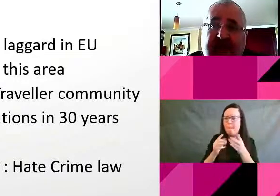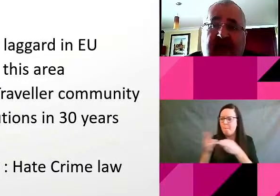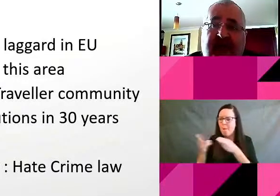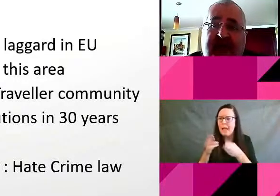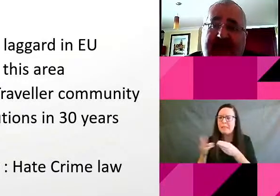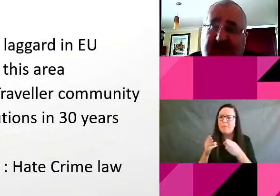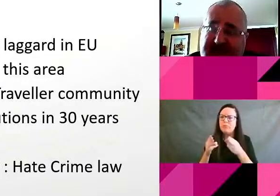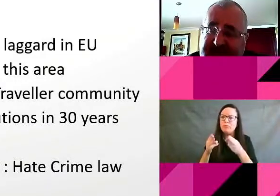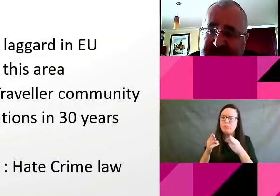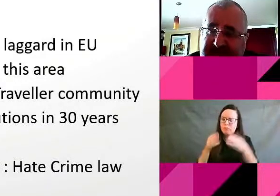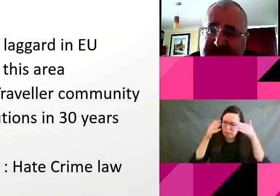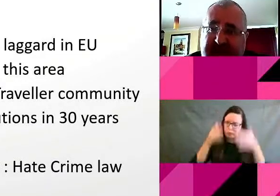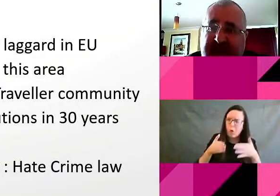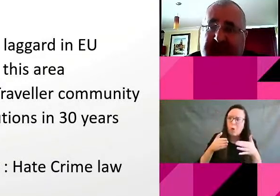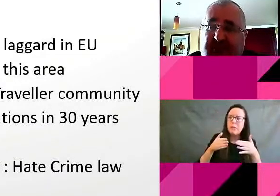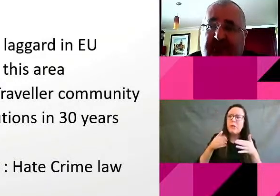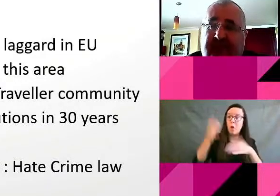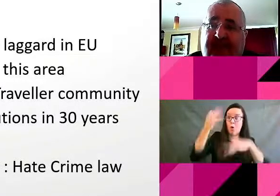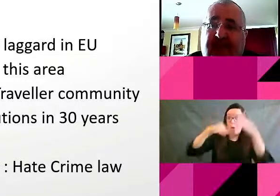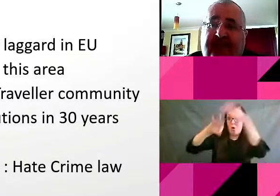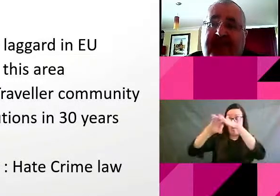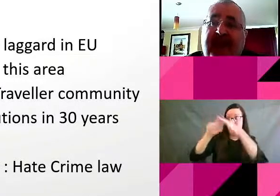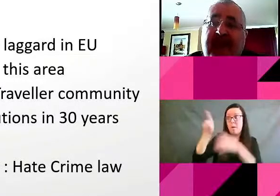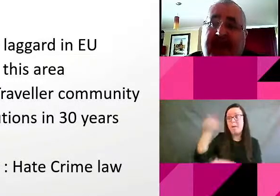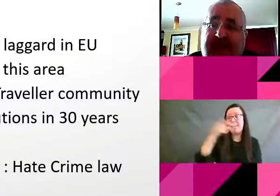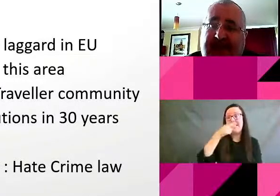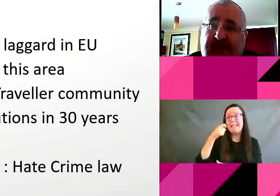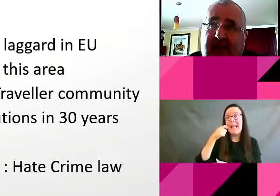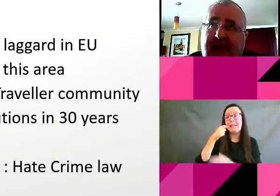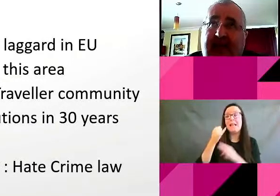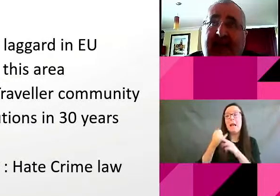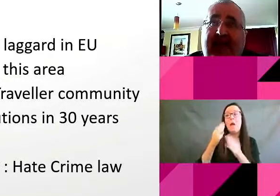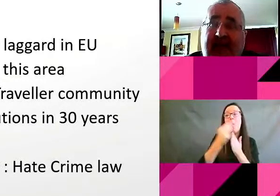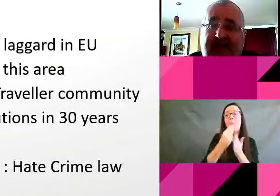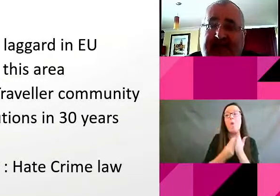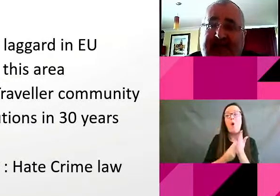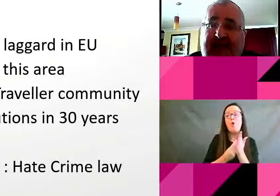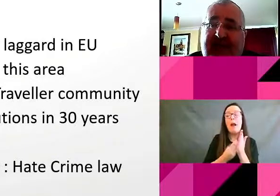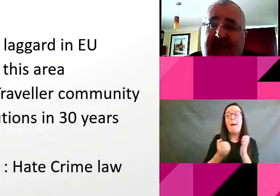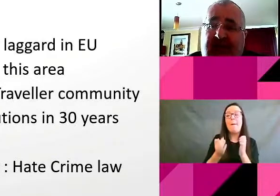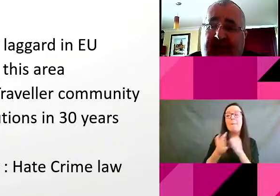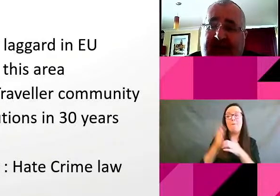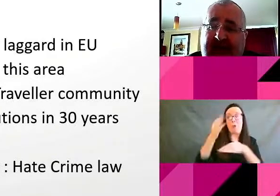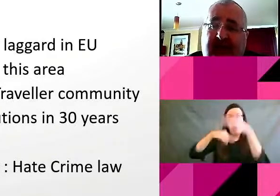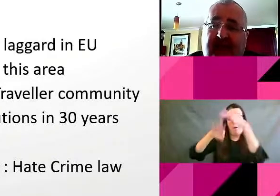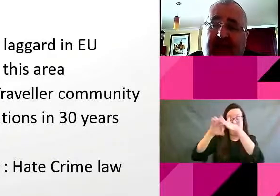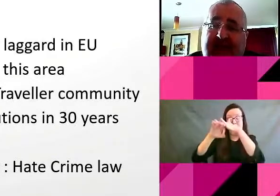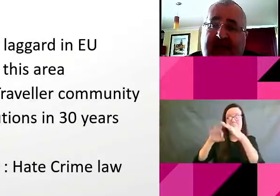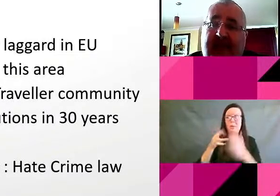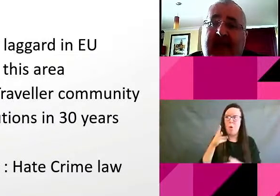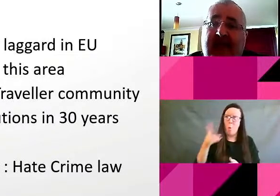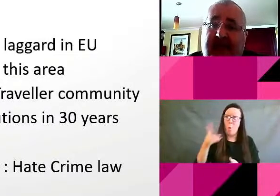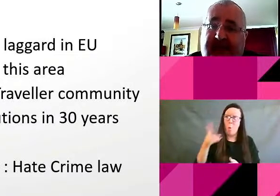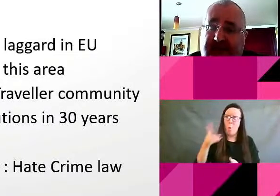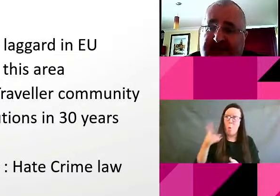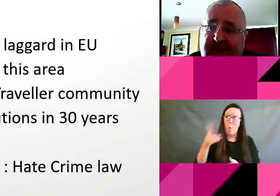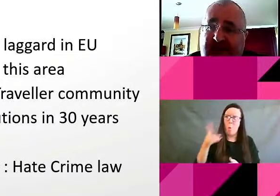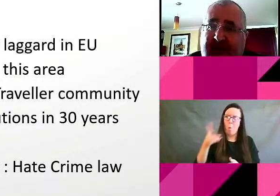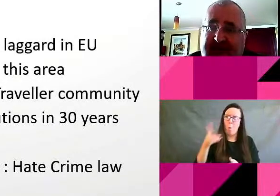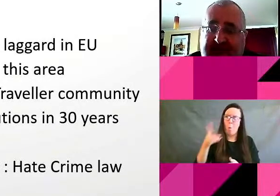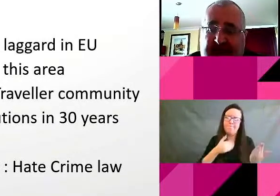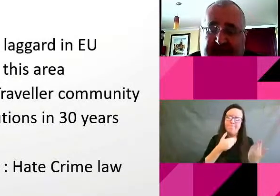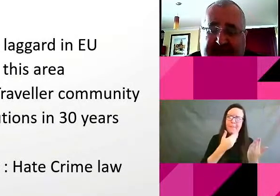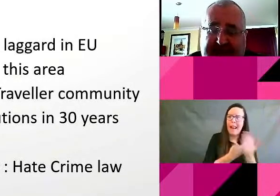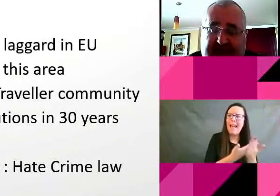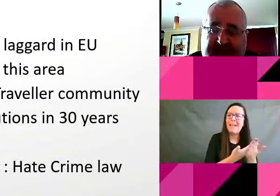said, the government have stated in the programme for government that they will legislate on hate crime within the first